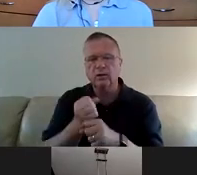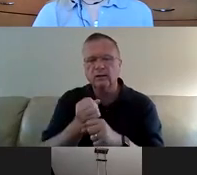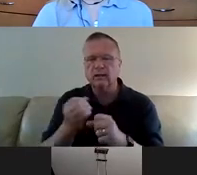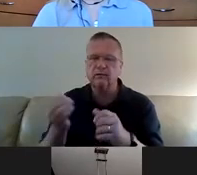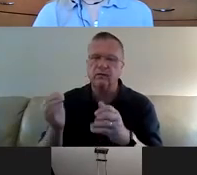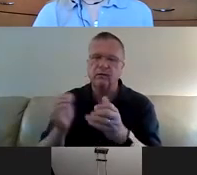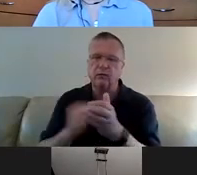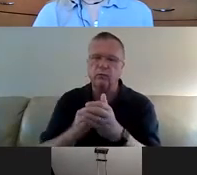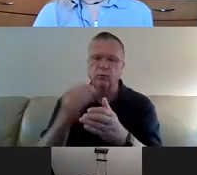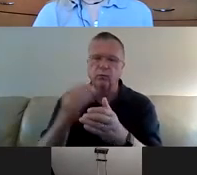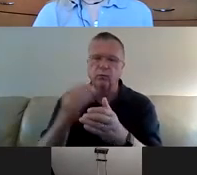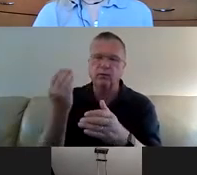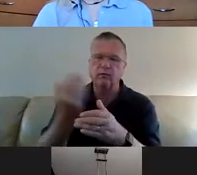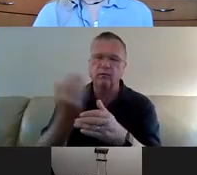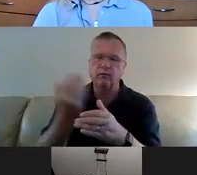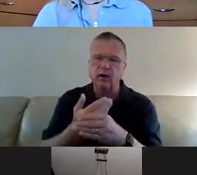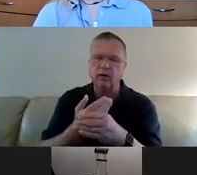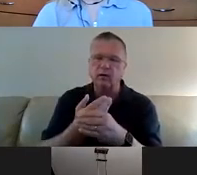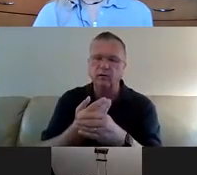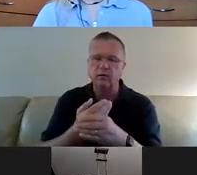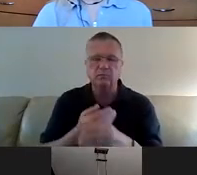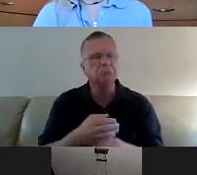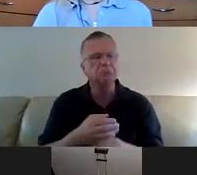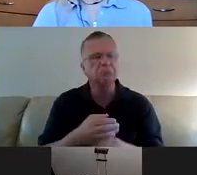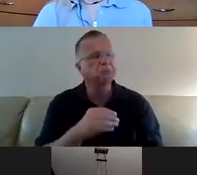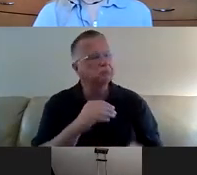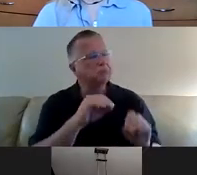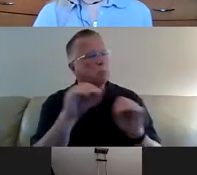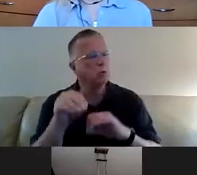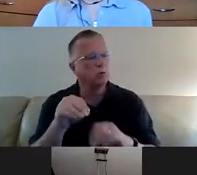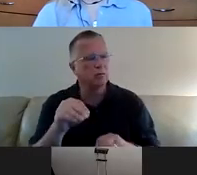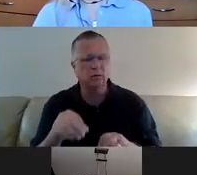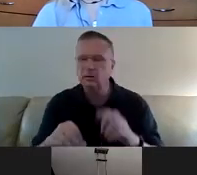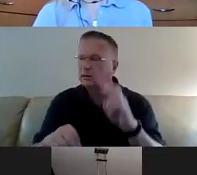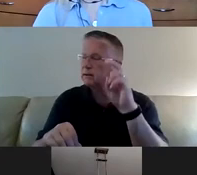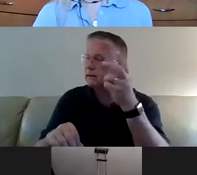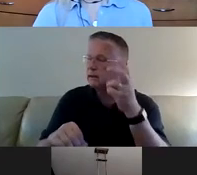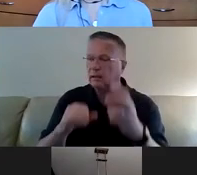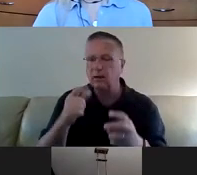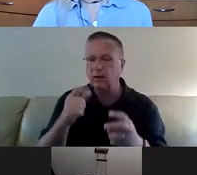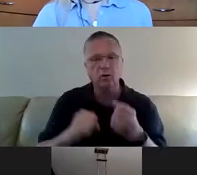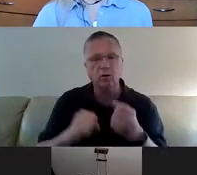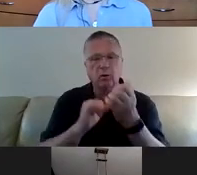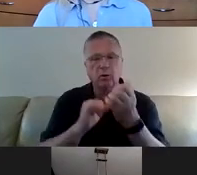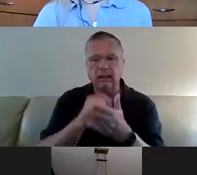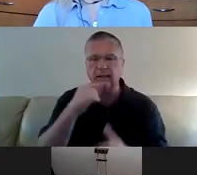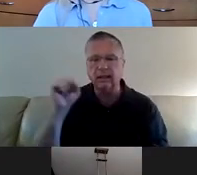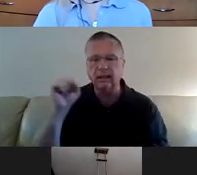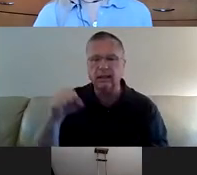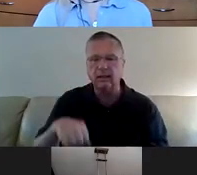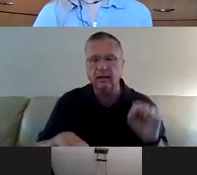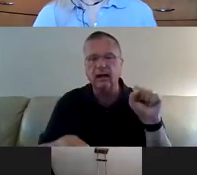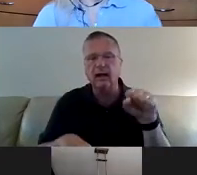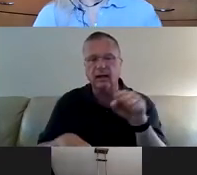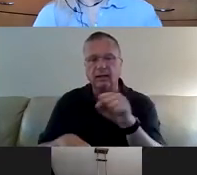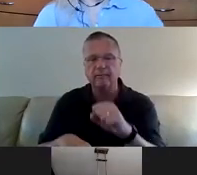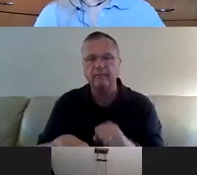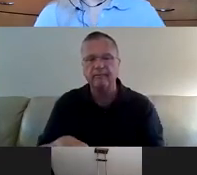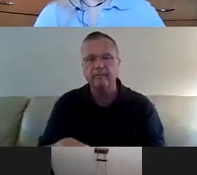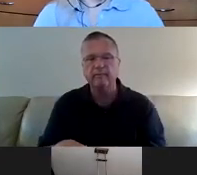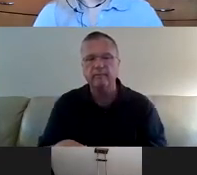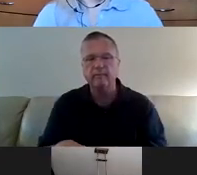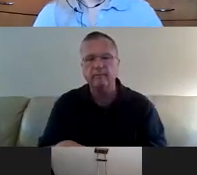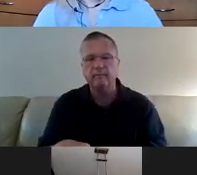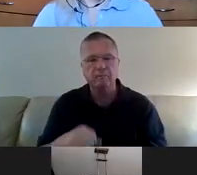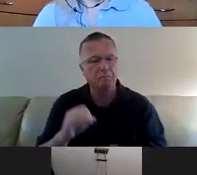So moved. Second. All those in favor signify by saying aye. Aye. Opposed, there's nay. For the second one,